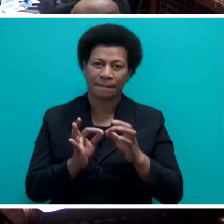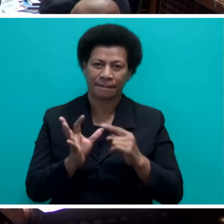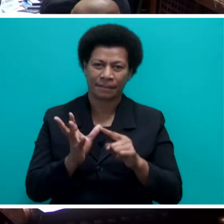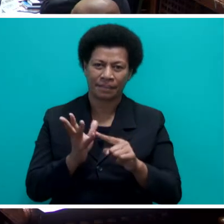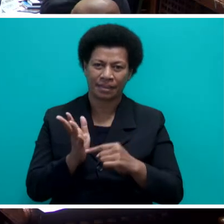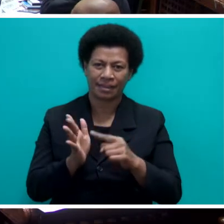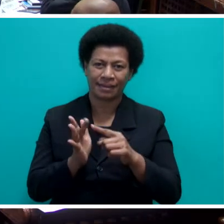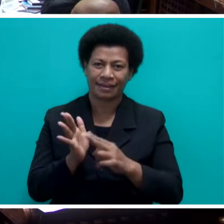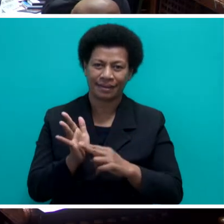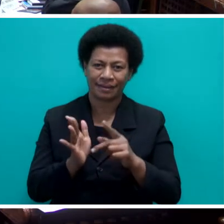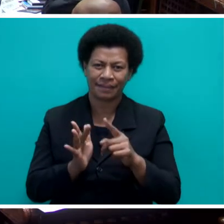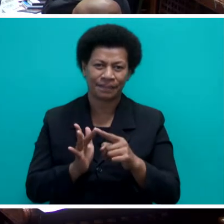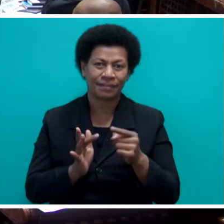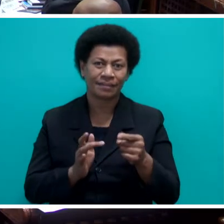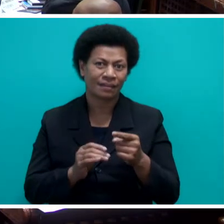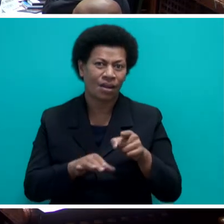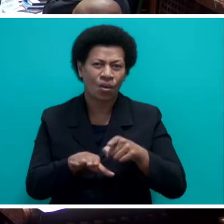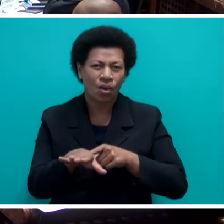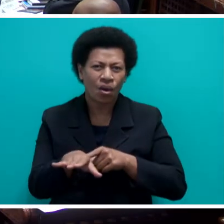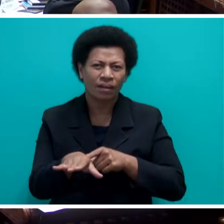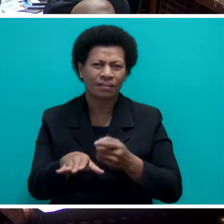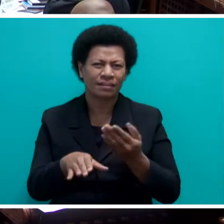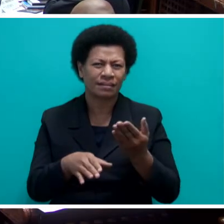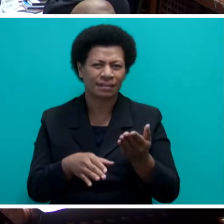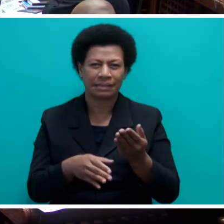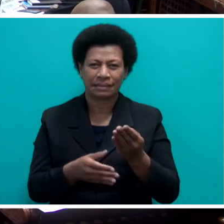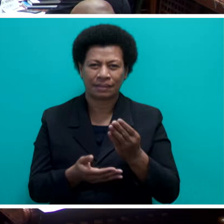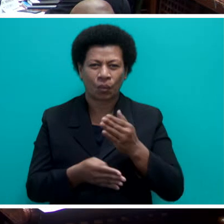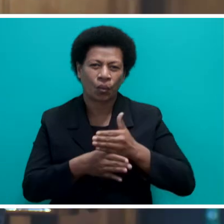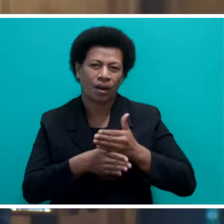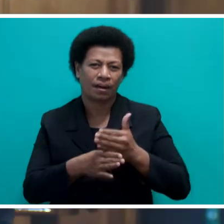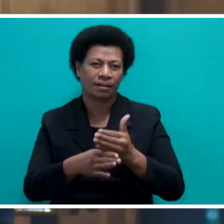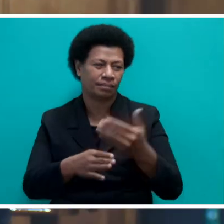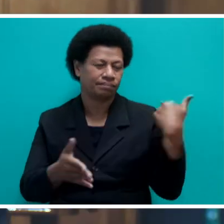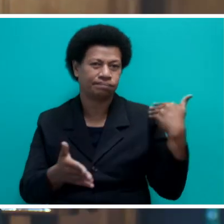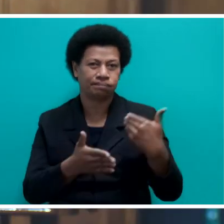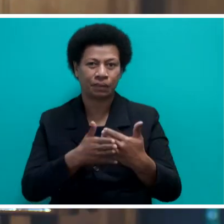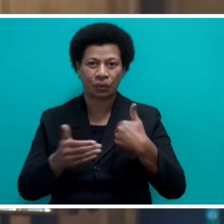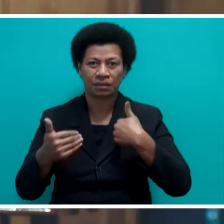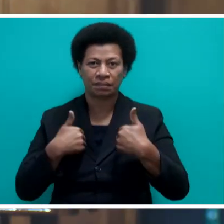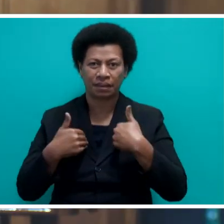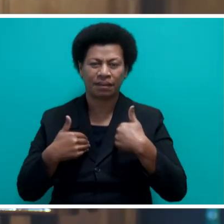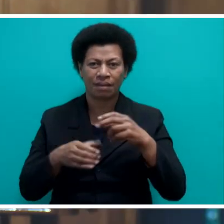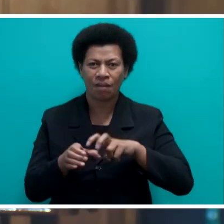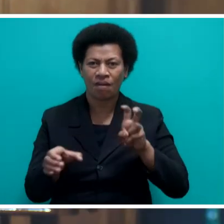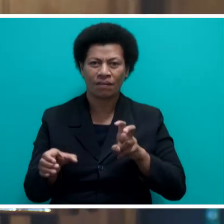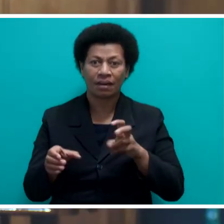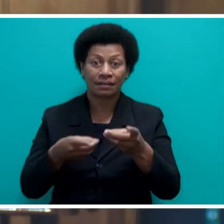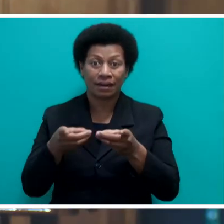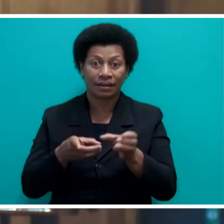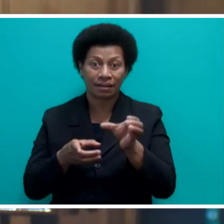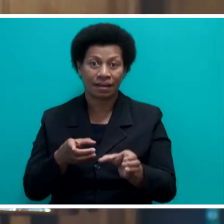of the university, who started as the director of Mombasa